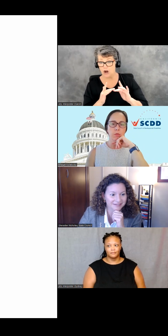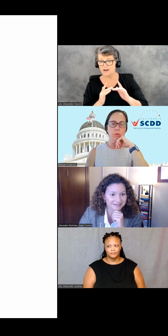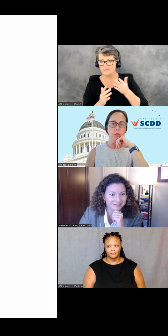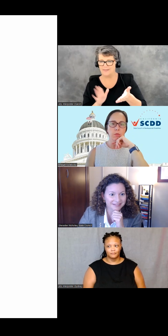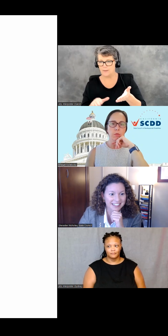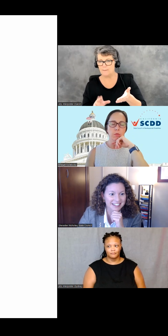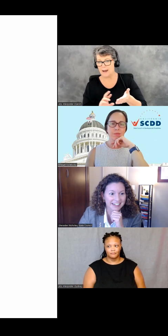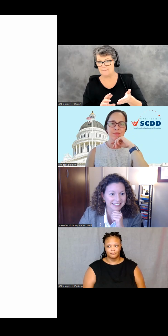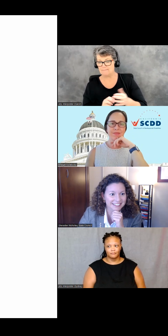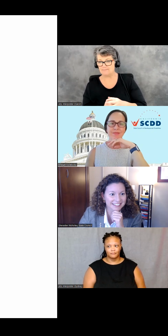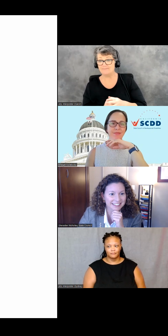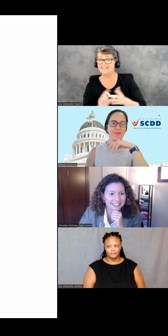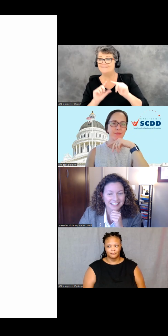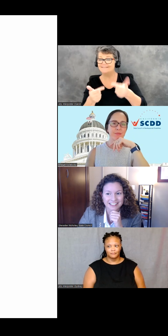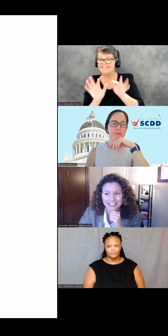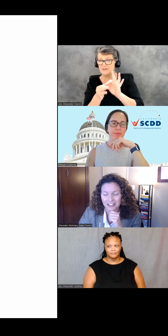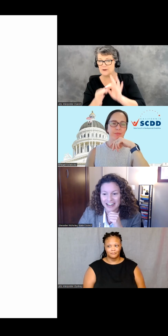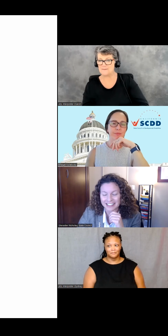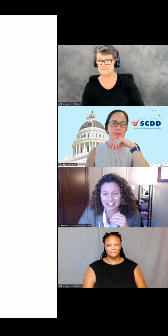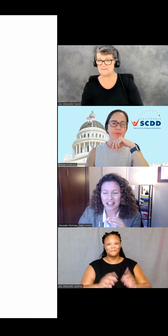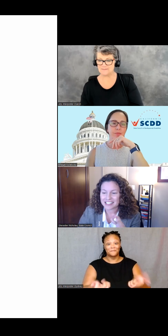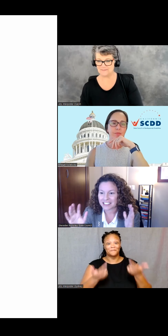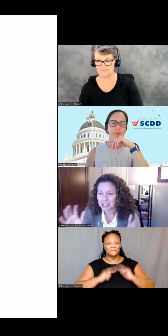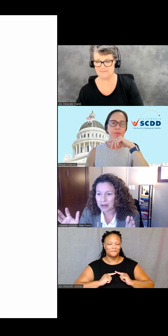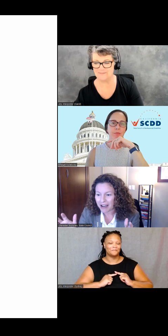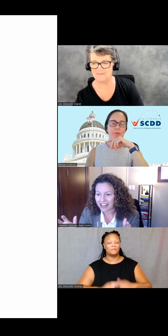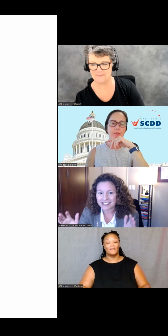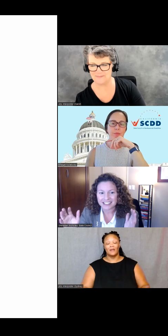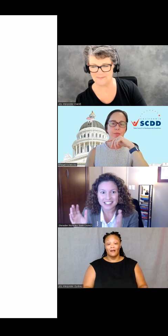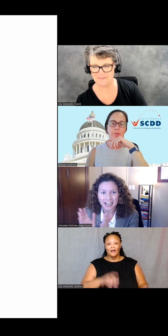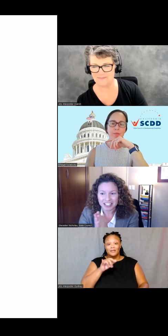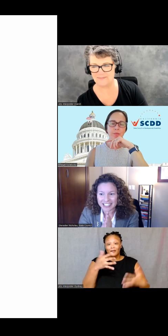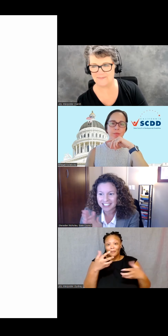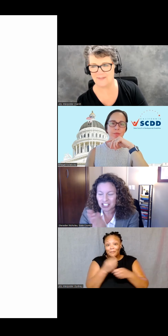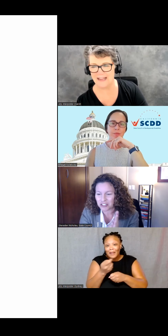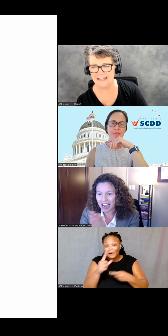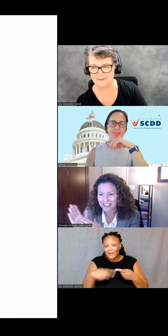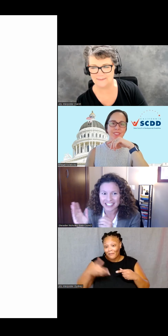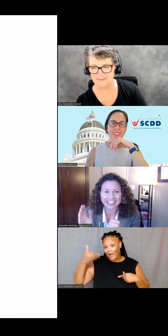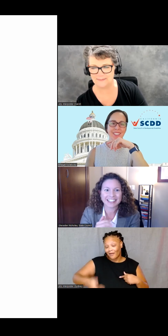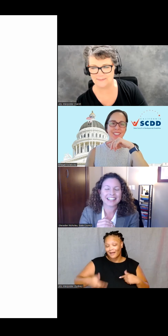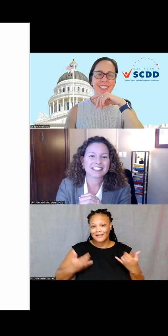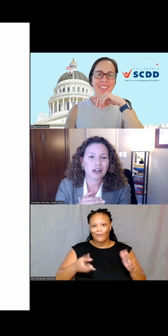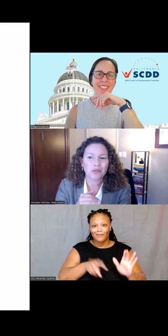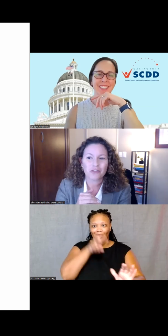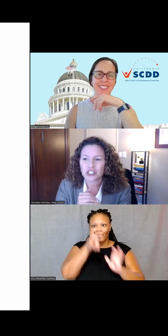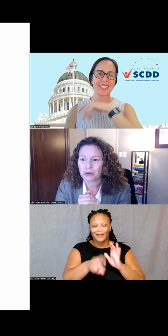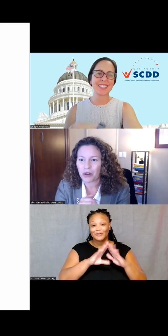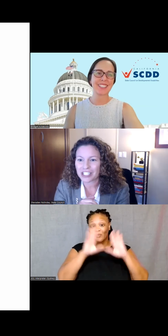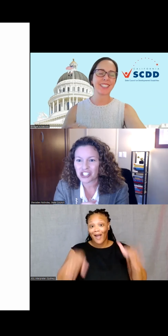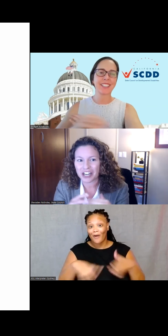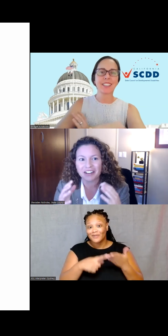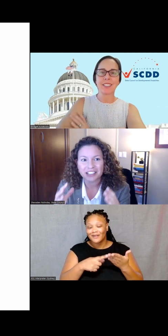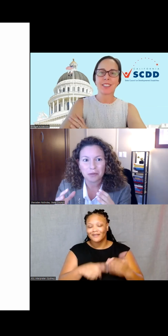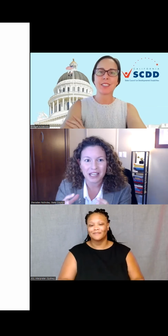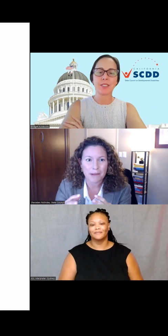there. Next slide. Great. So that's a little bit about us. Let's dive into housing. So first, we